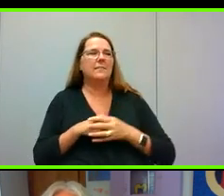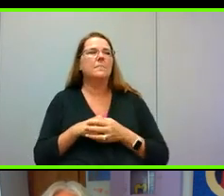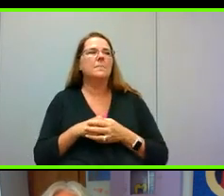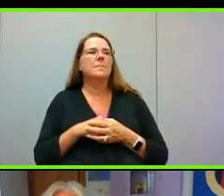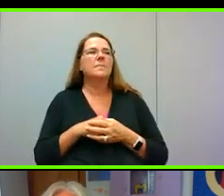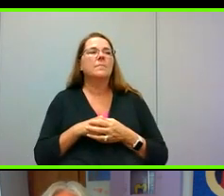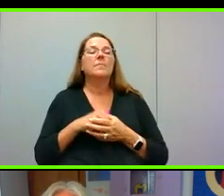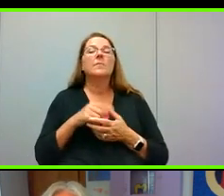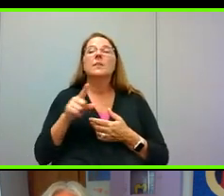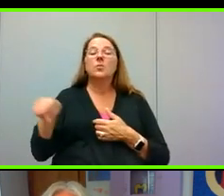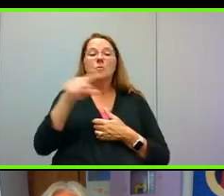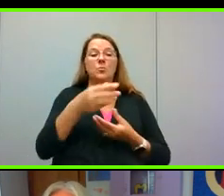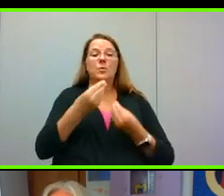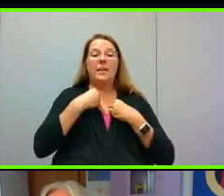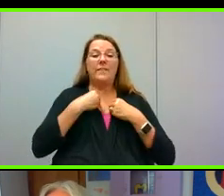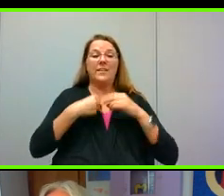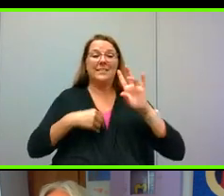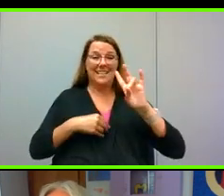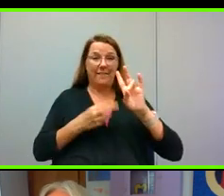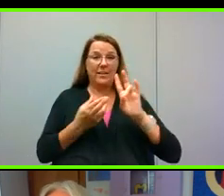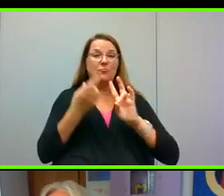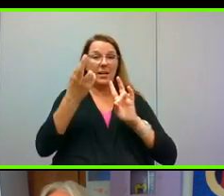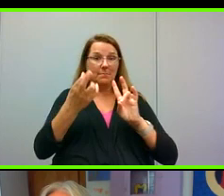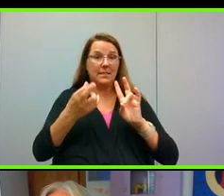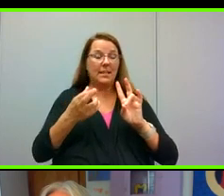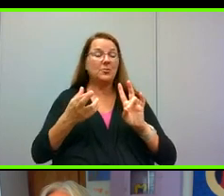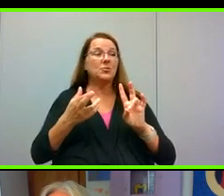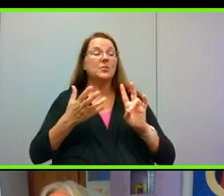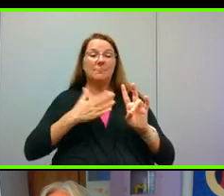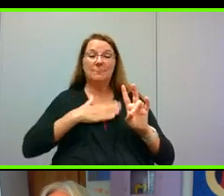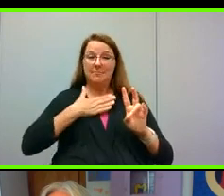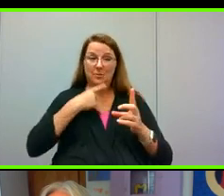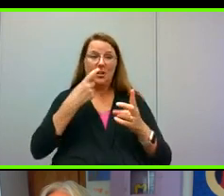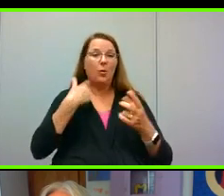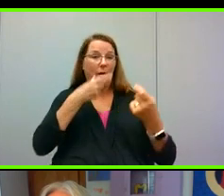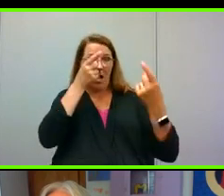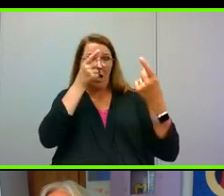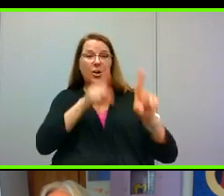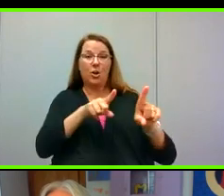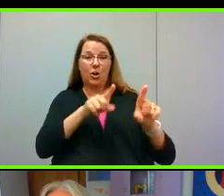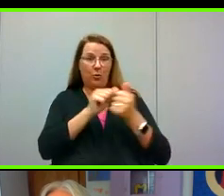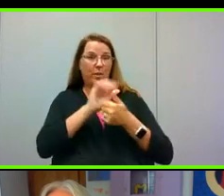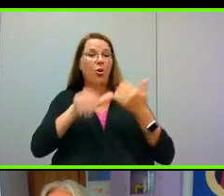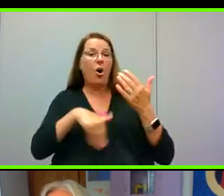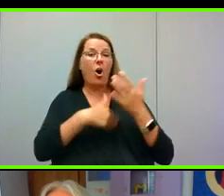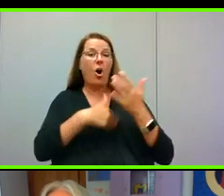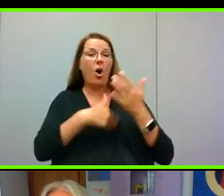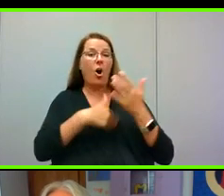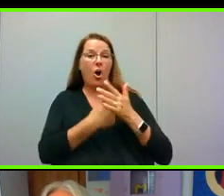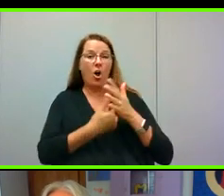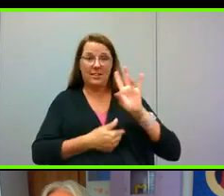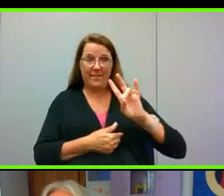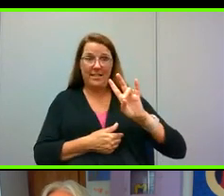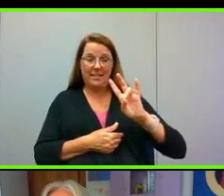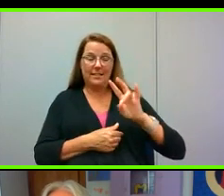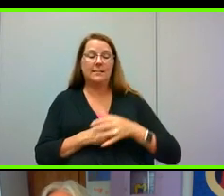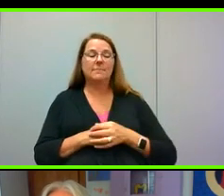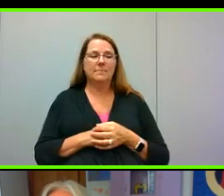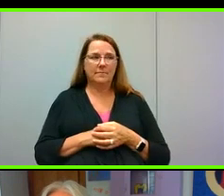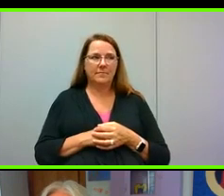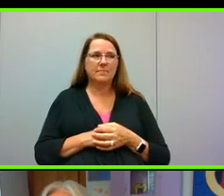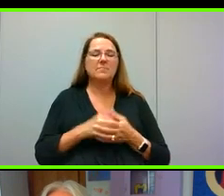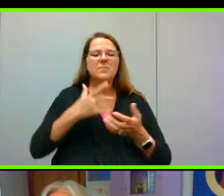But you all gave us 7 recommendations, and I'm pleased to tell you that we concurred with all of them. So let me go through all